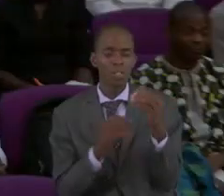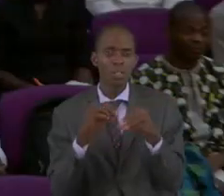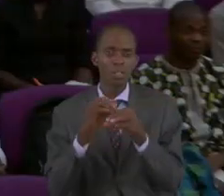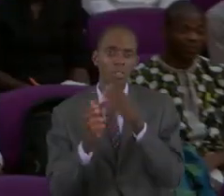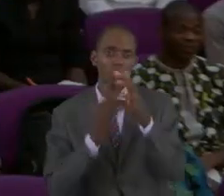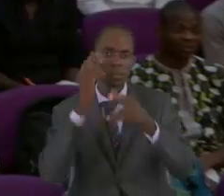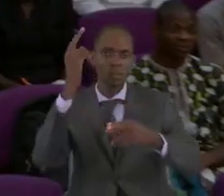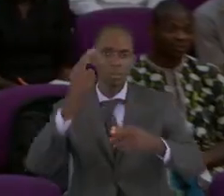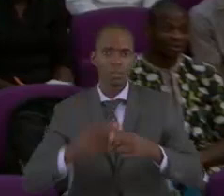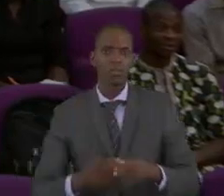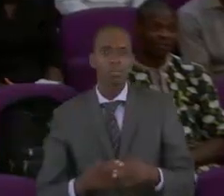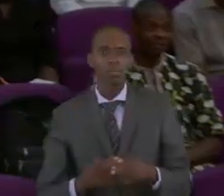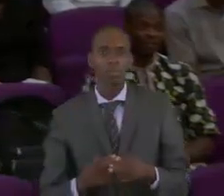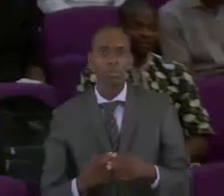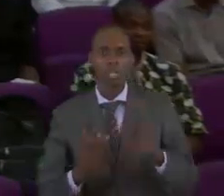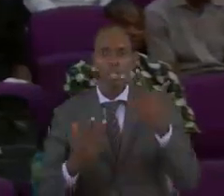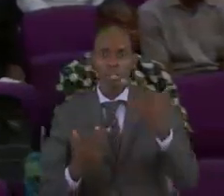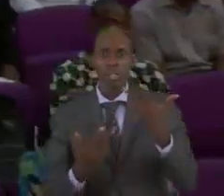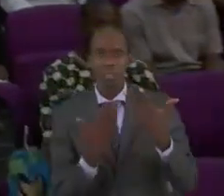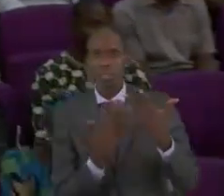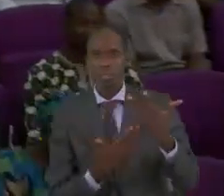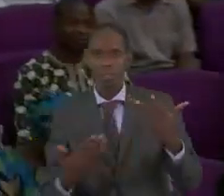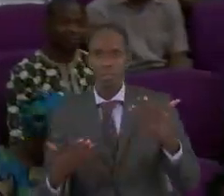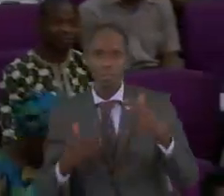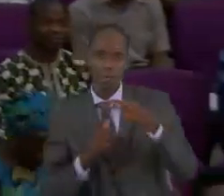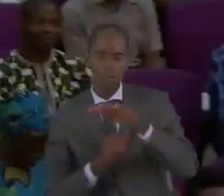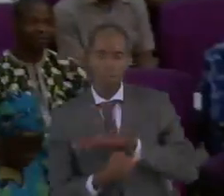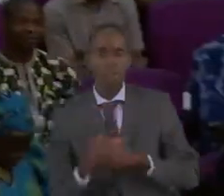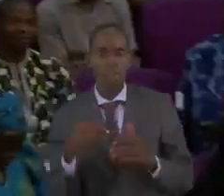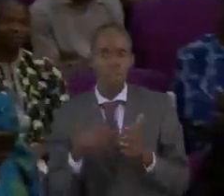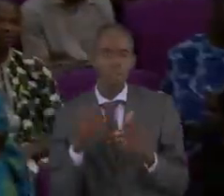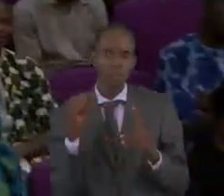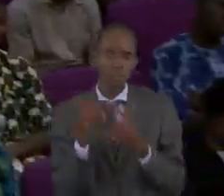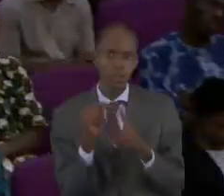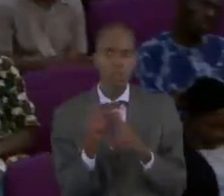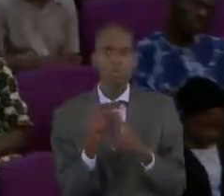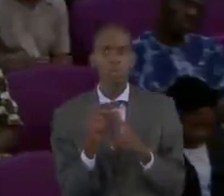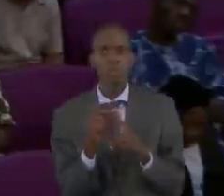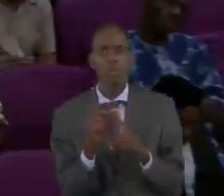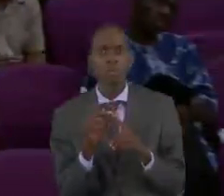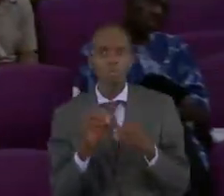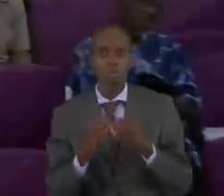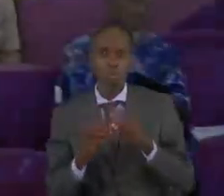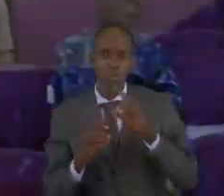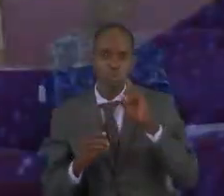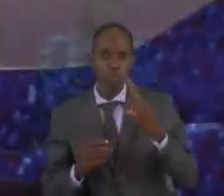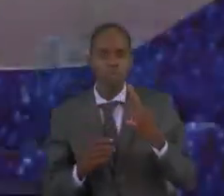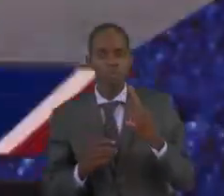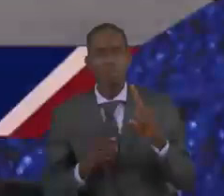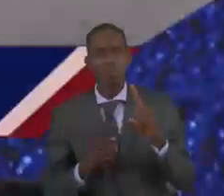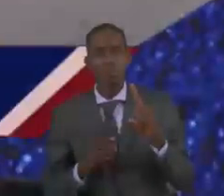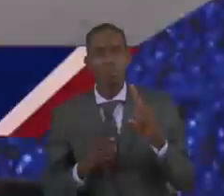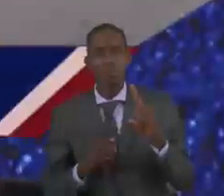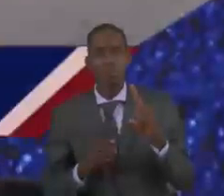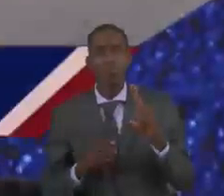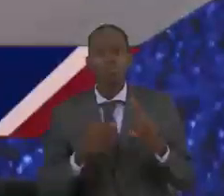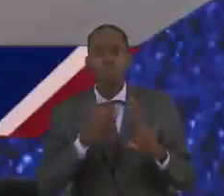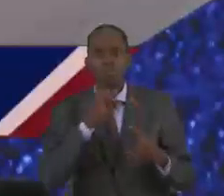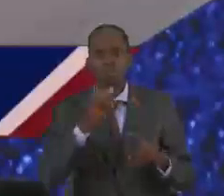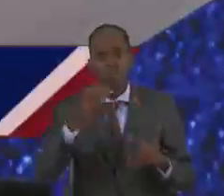Jesus' name. Three things here. Number one, insensitive